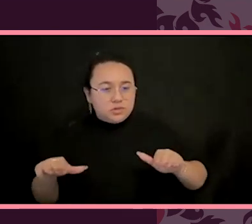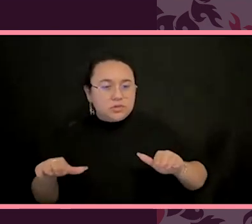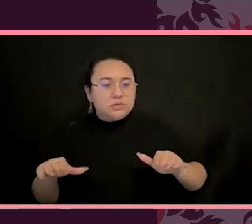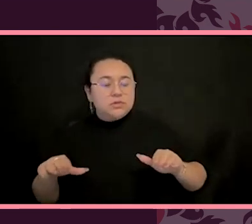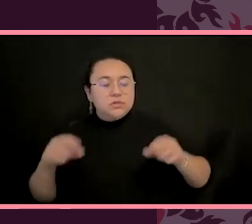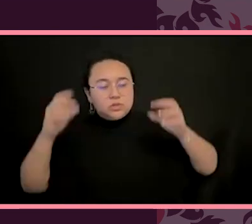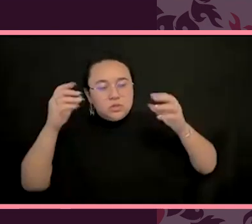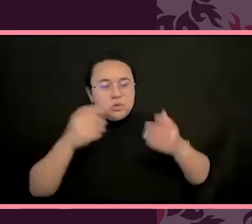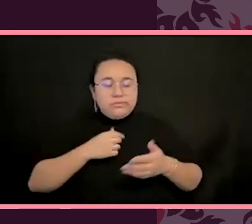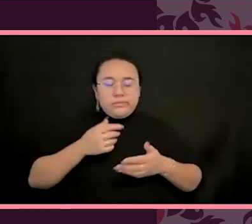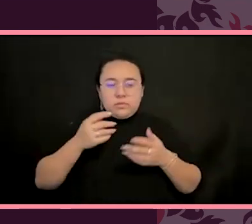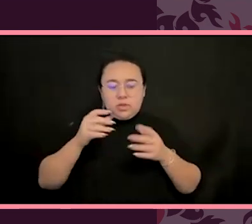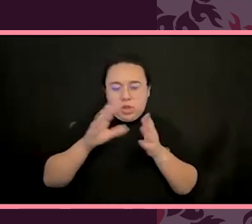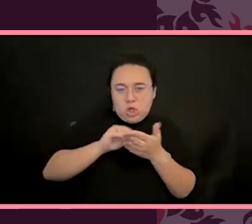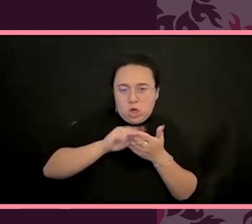marinate in,